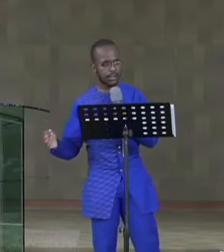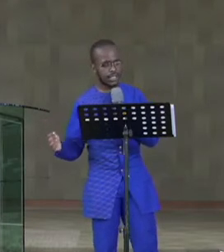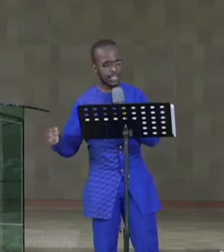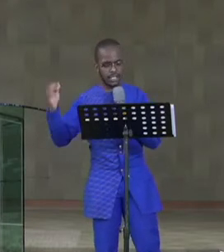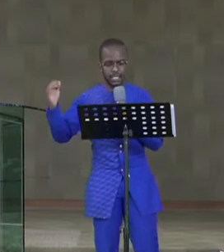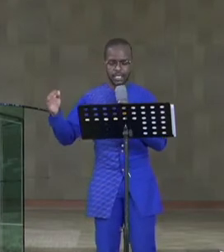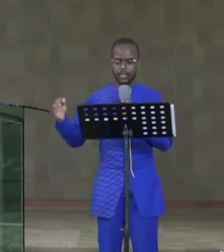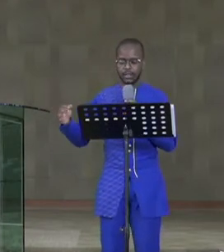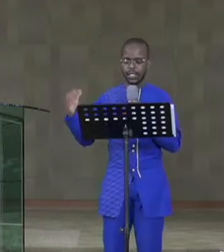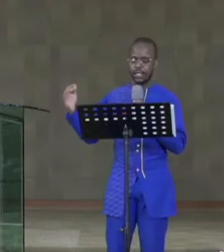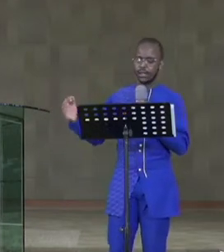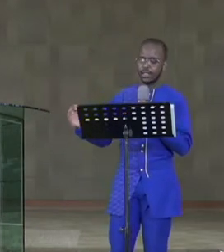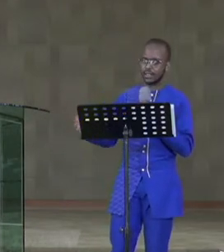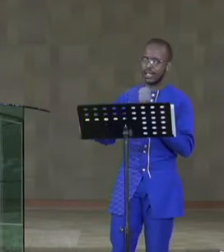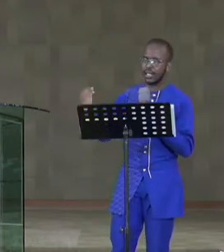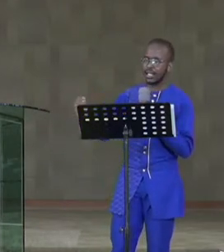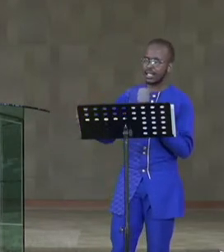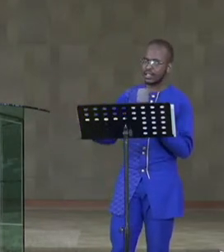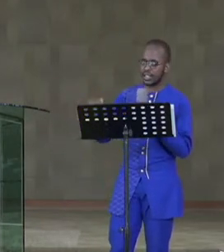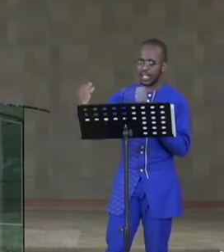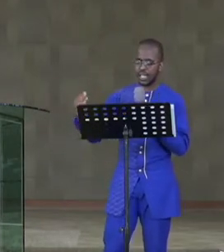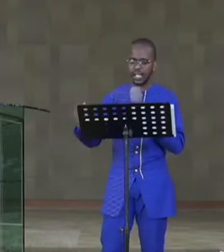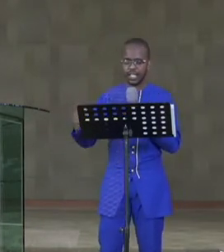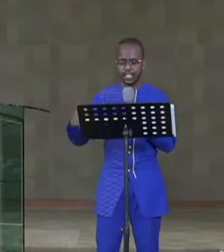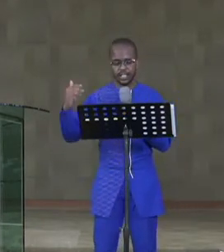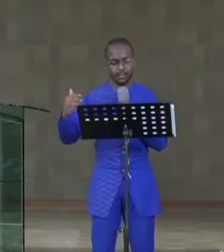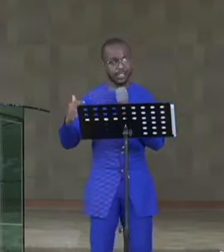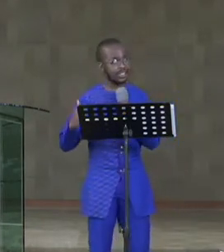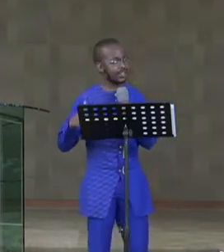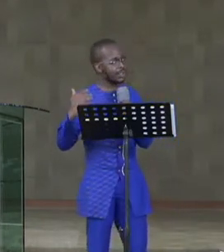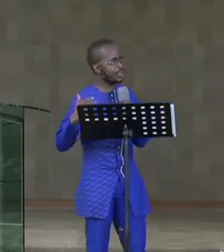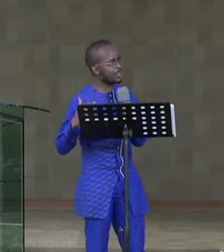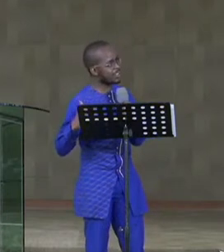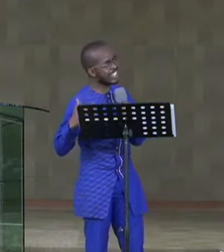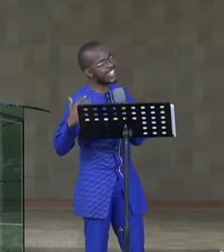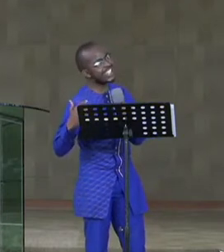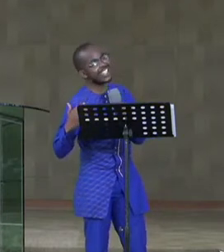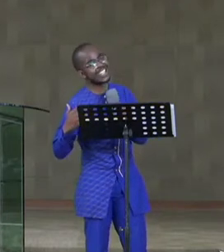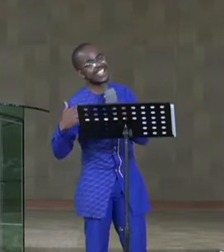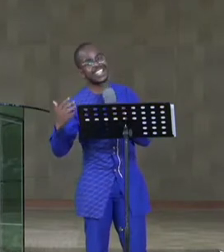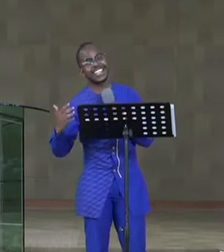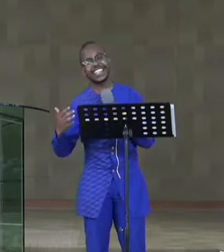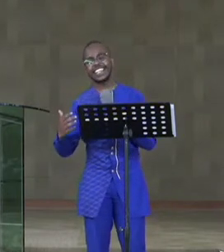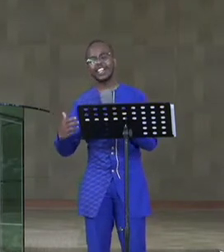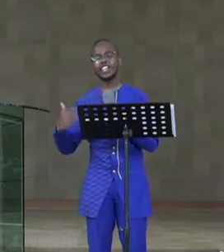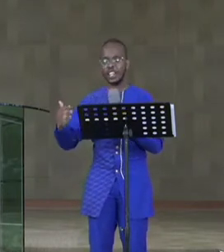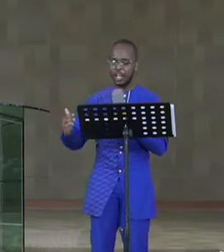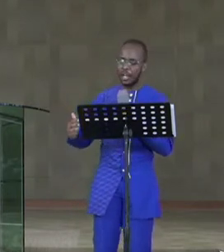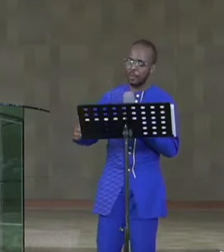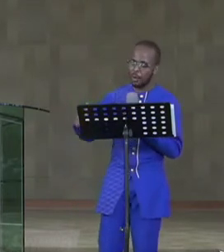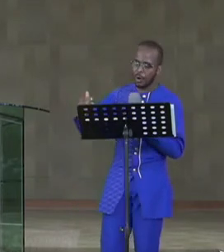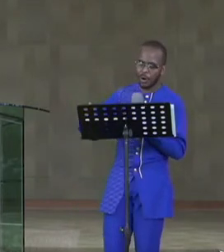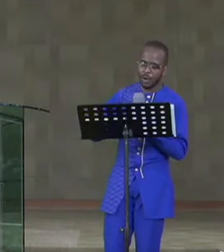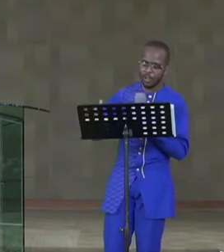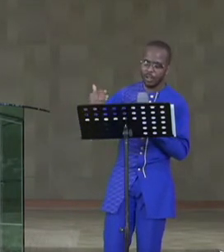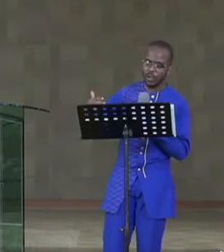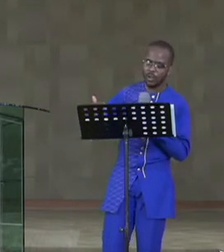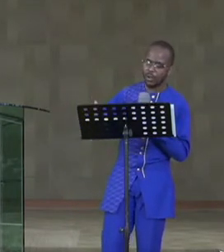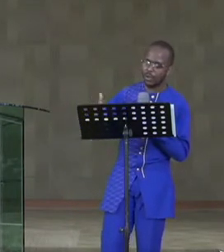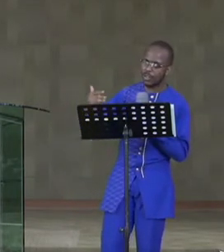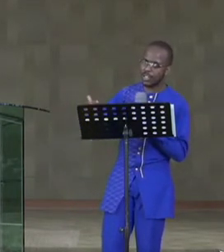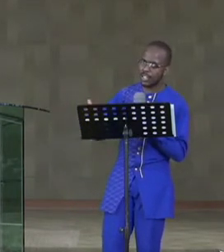Sing. There is sunshine in my soul today, more